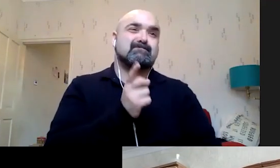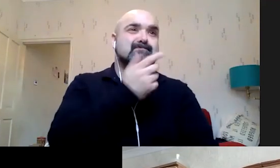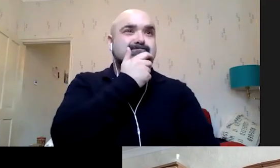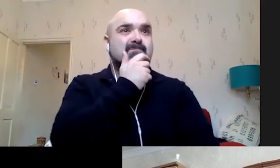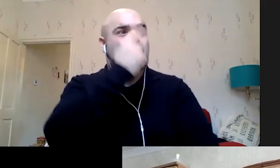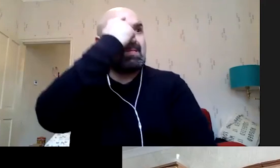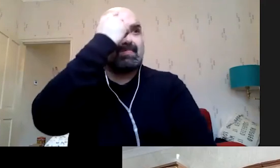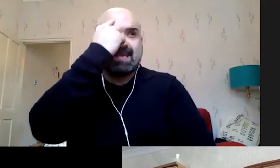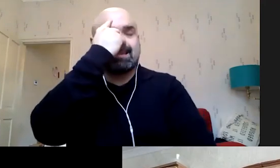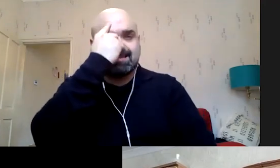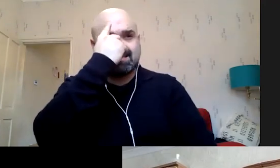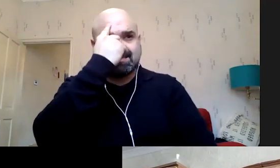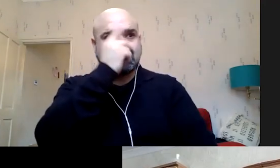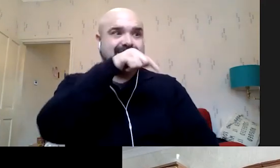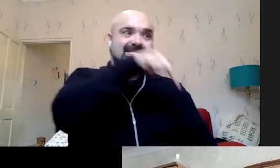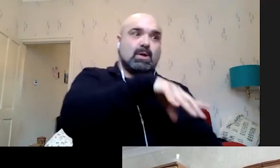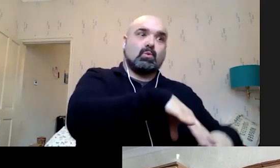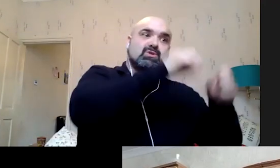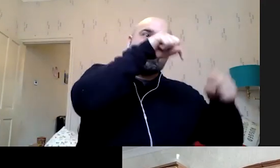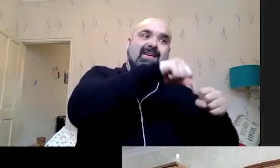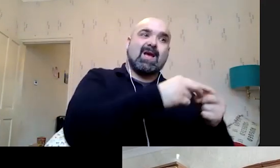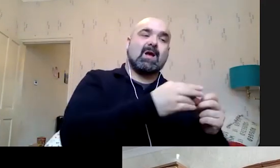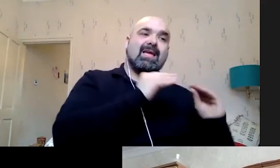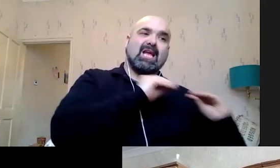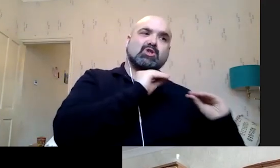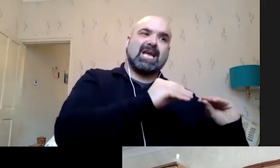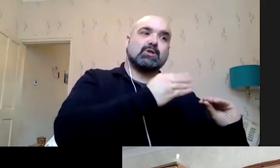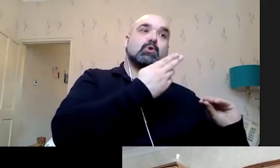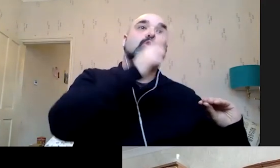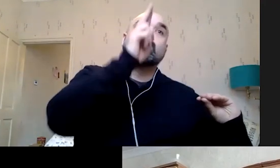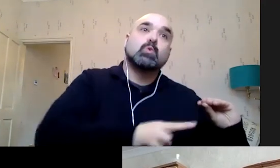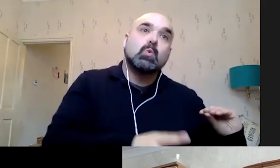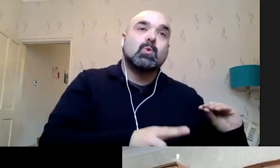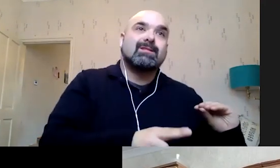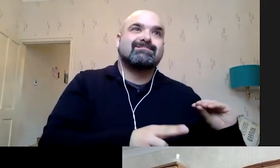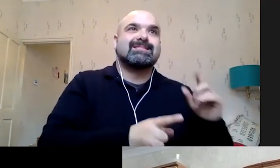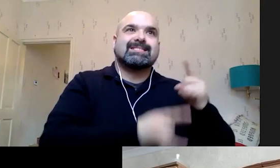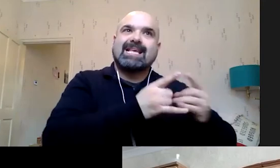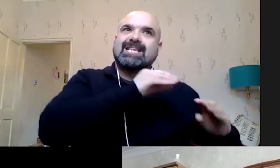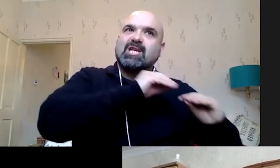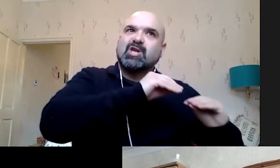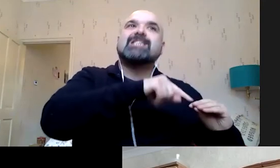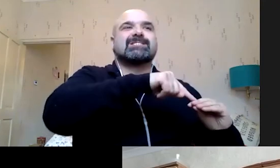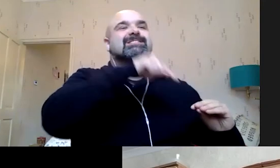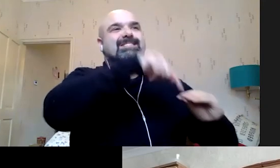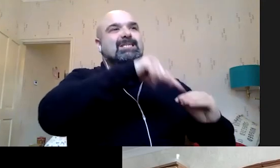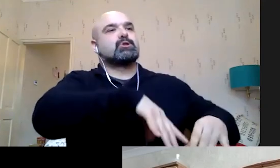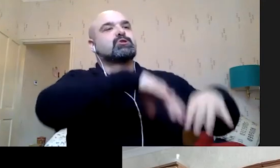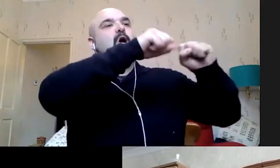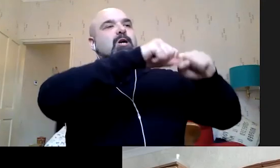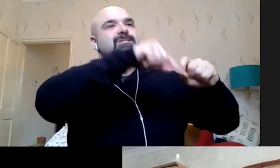I think that's somewhere where we've really got to get on the front foot. And I think there's still a tendency for schools